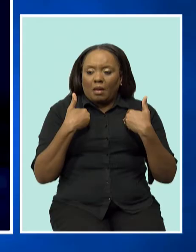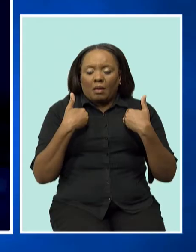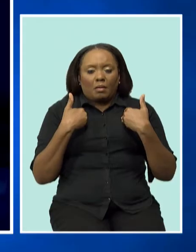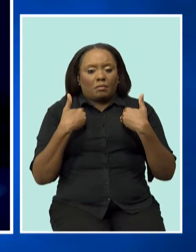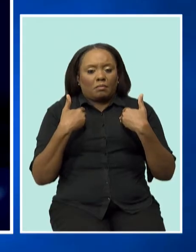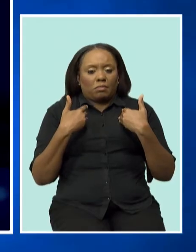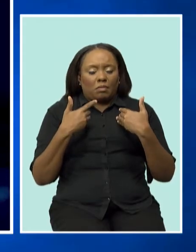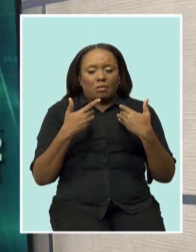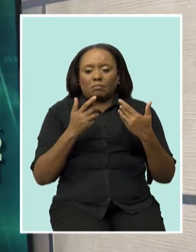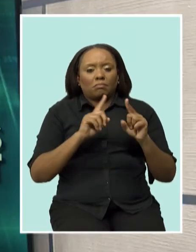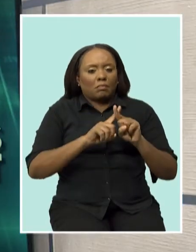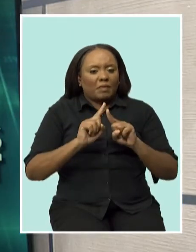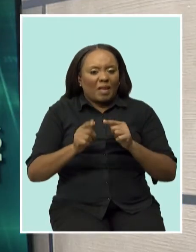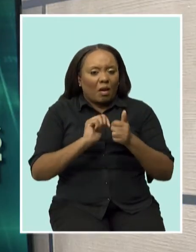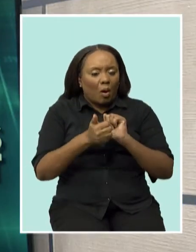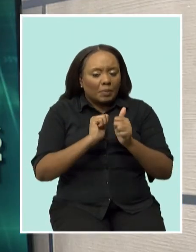sponsor.